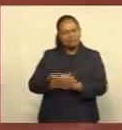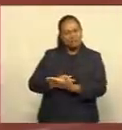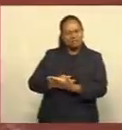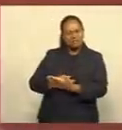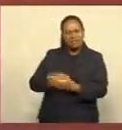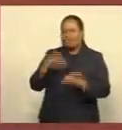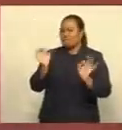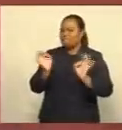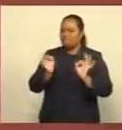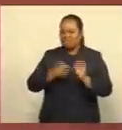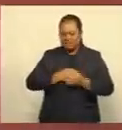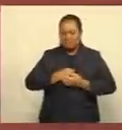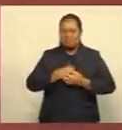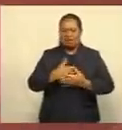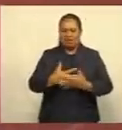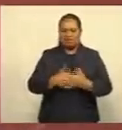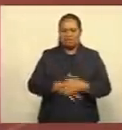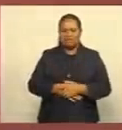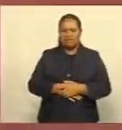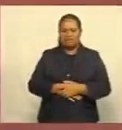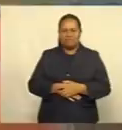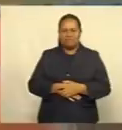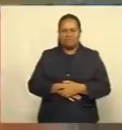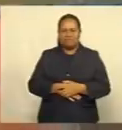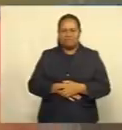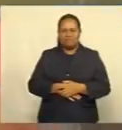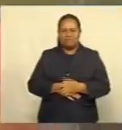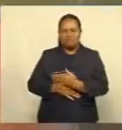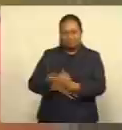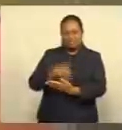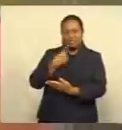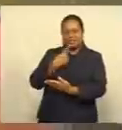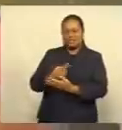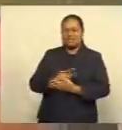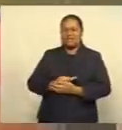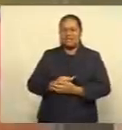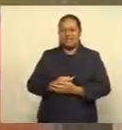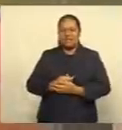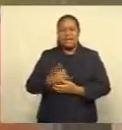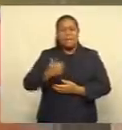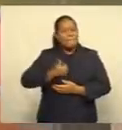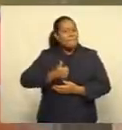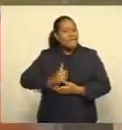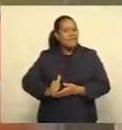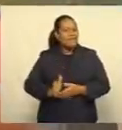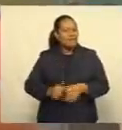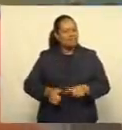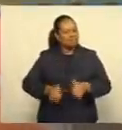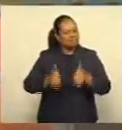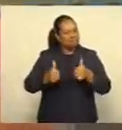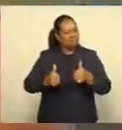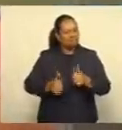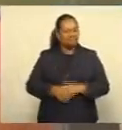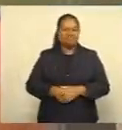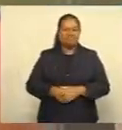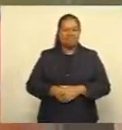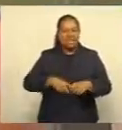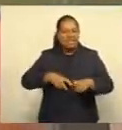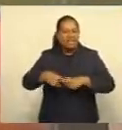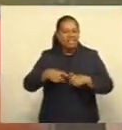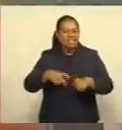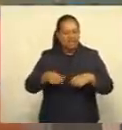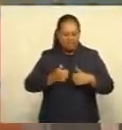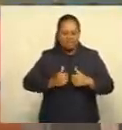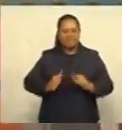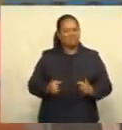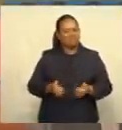to Naikele-Kelevesi. Yesnil is a well-behaved kid, a well-behaved athlete.